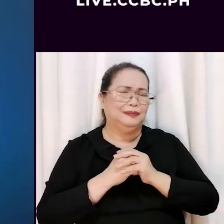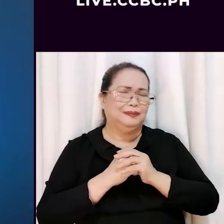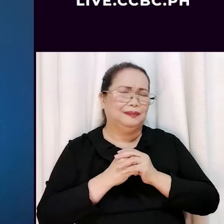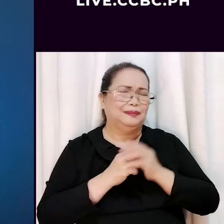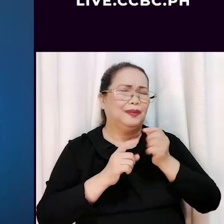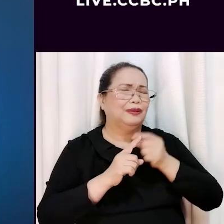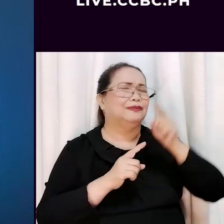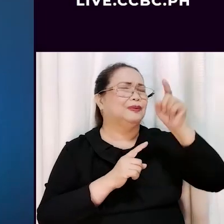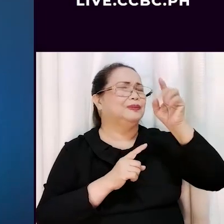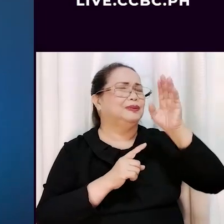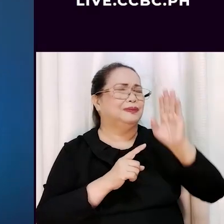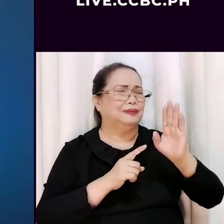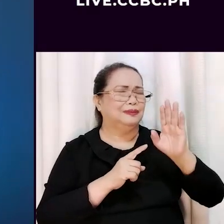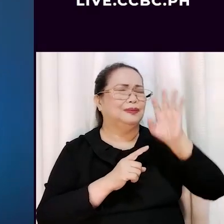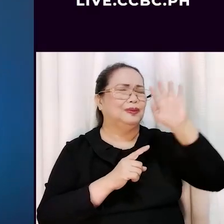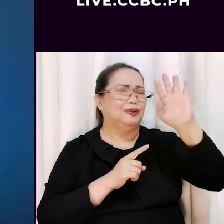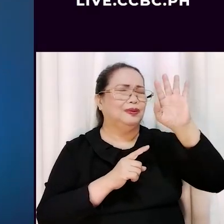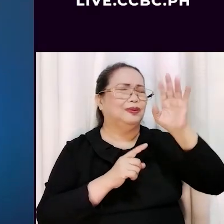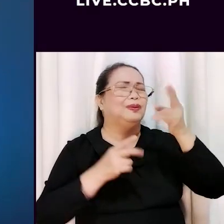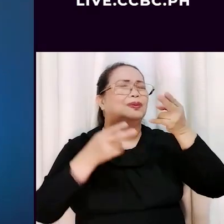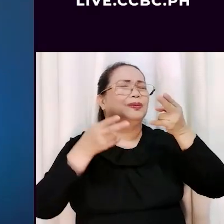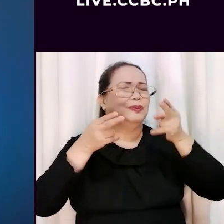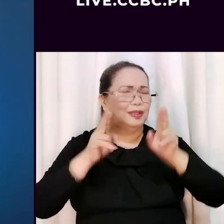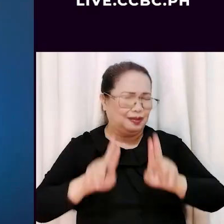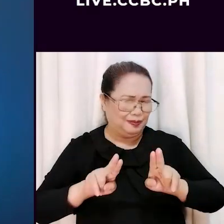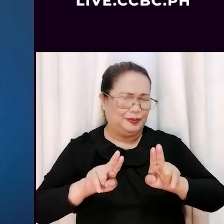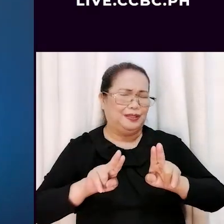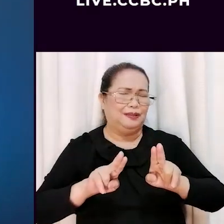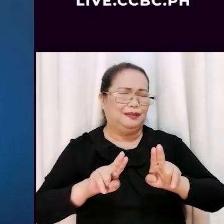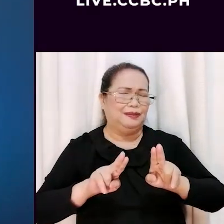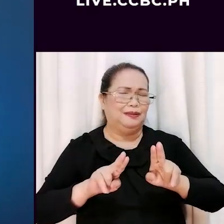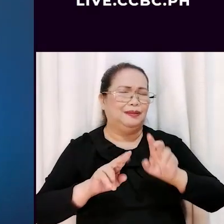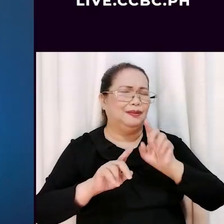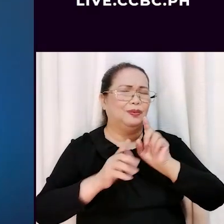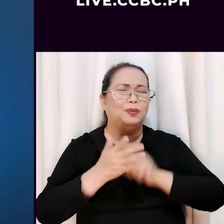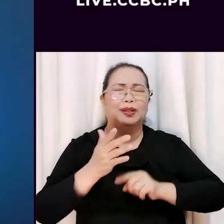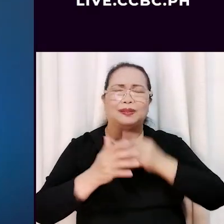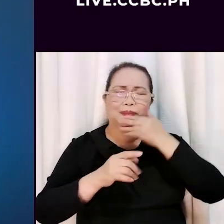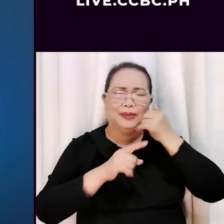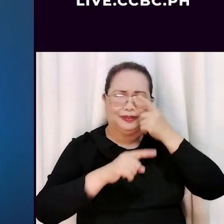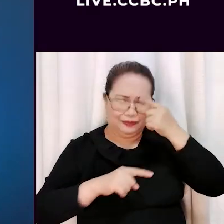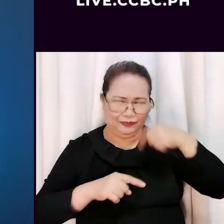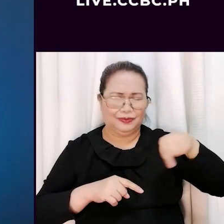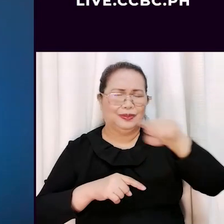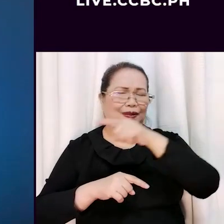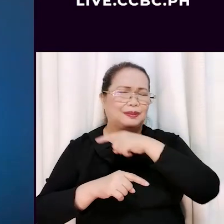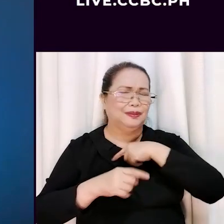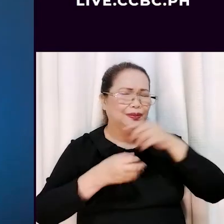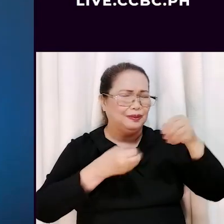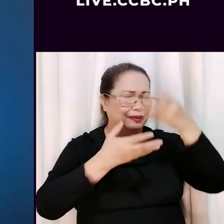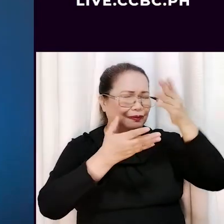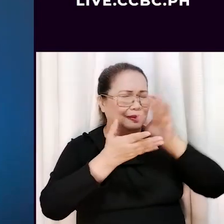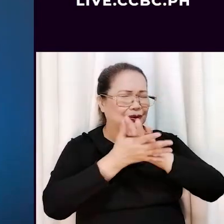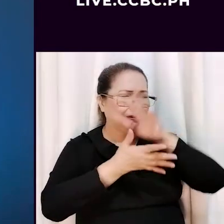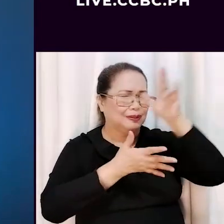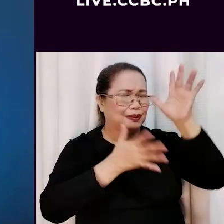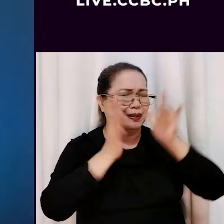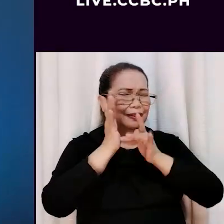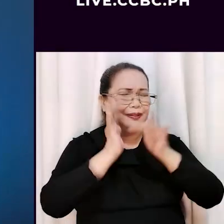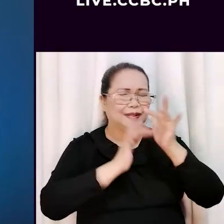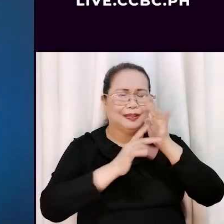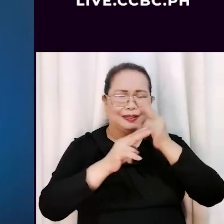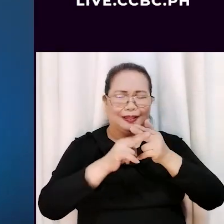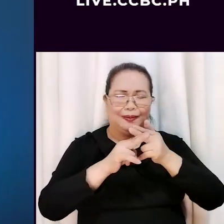From you, you will fulfill what is best. I give you all the glory. In Jesus'